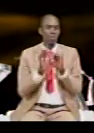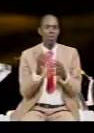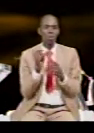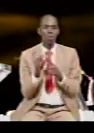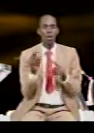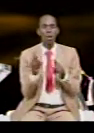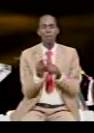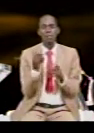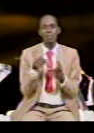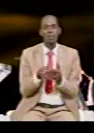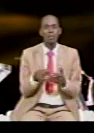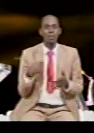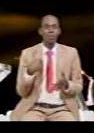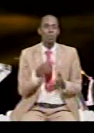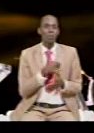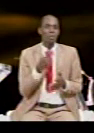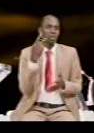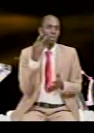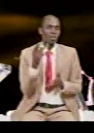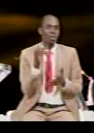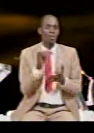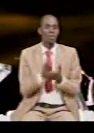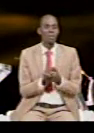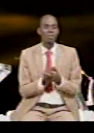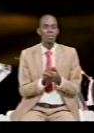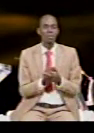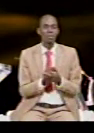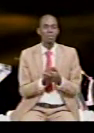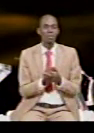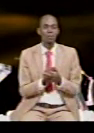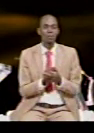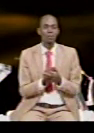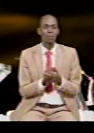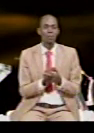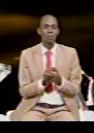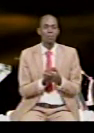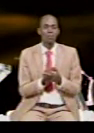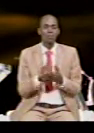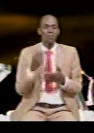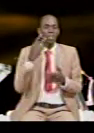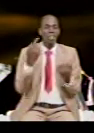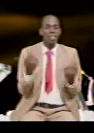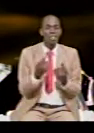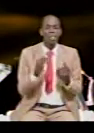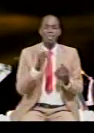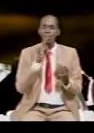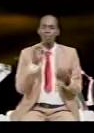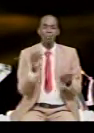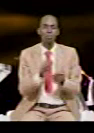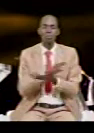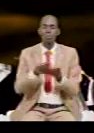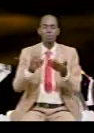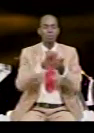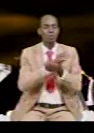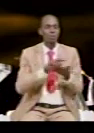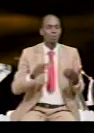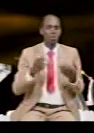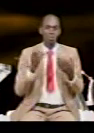see that sin is ruinous, and God wants us